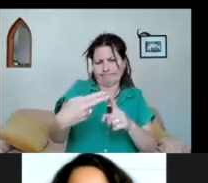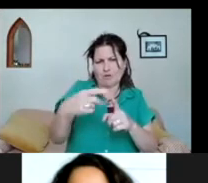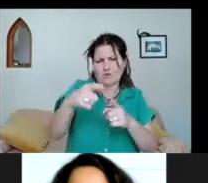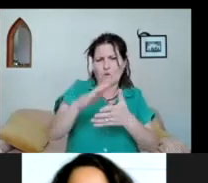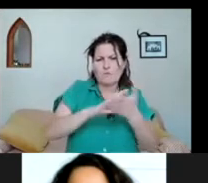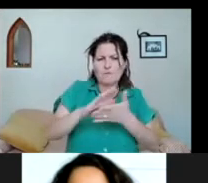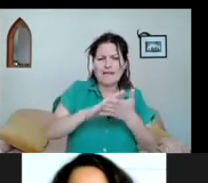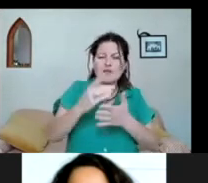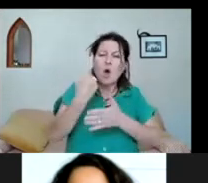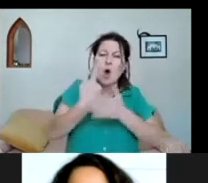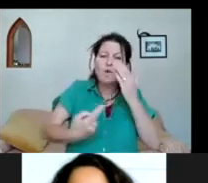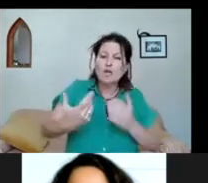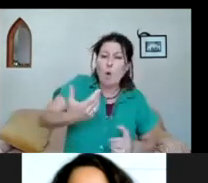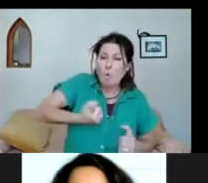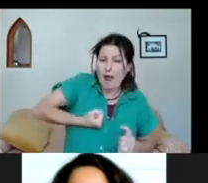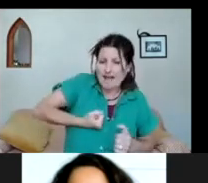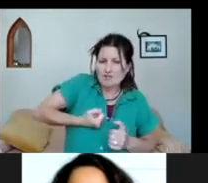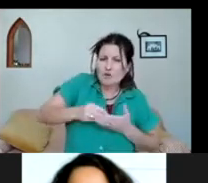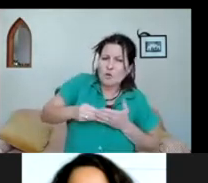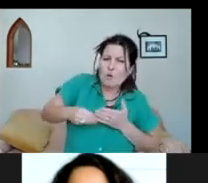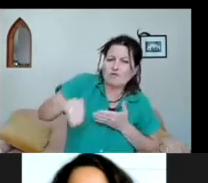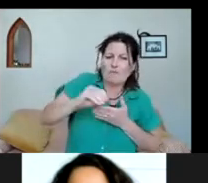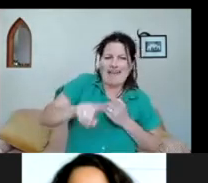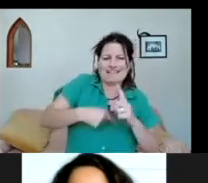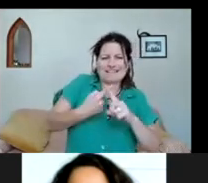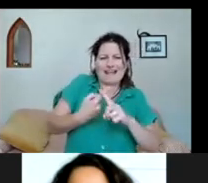only the fee that you will be paid for.